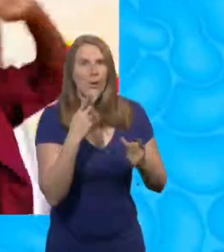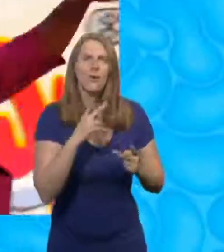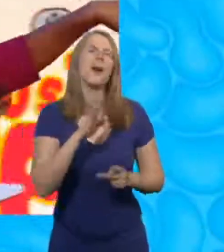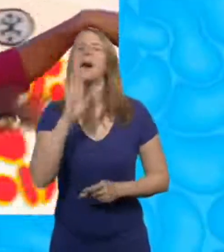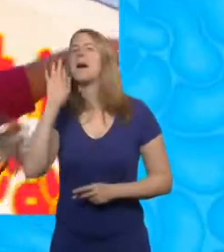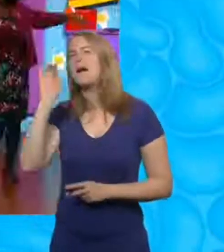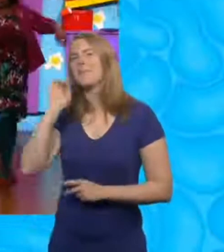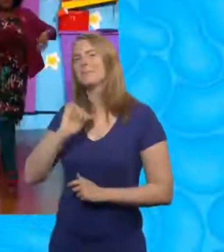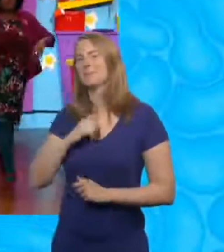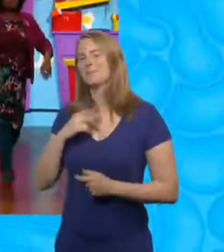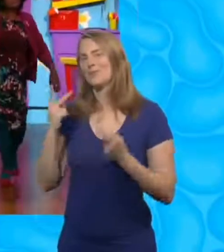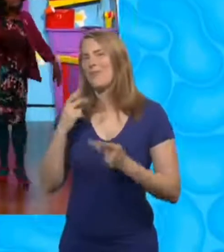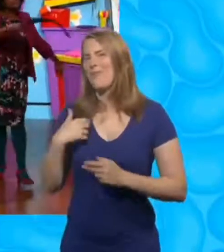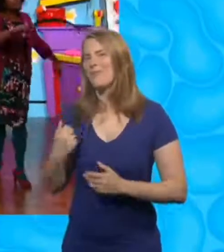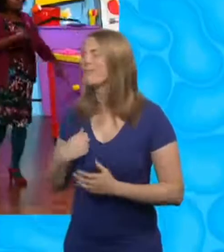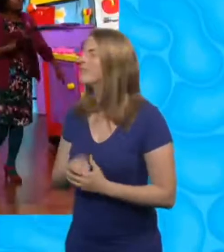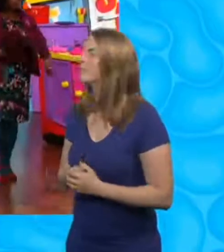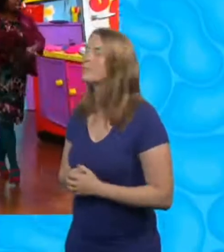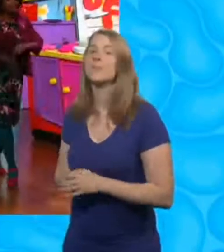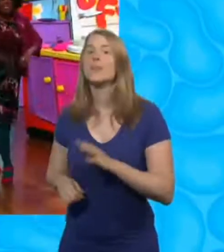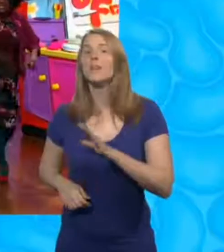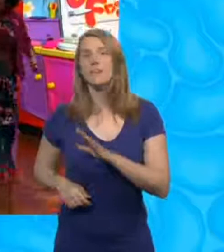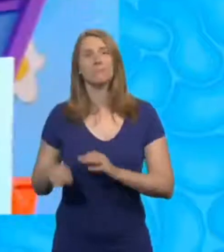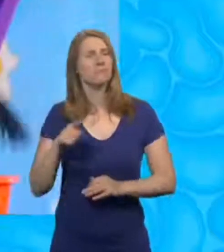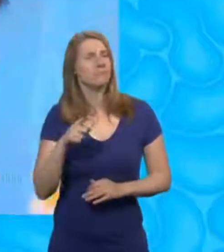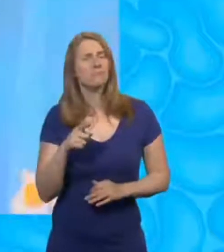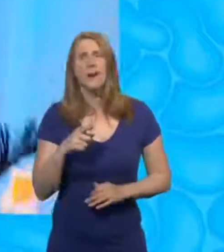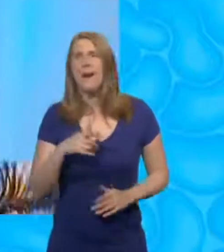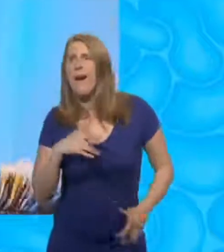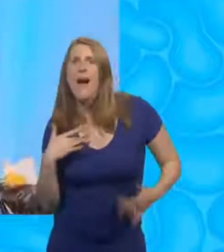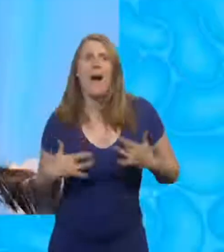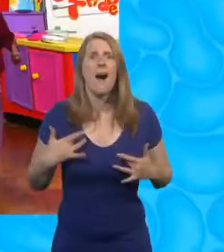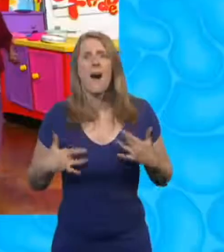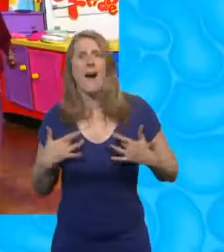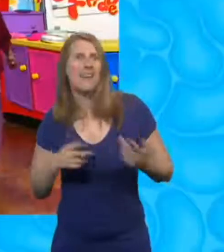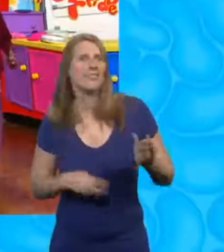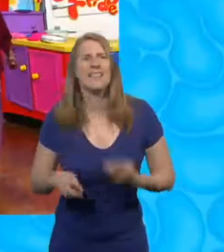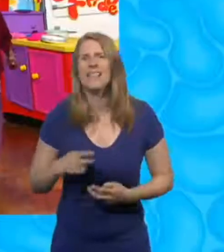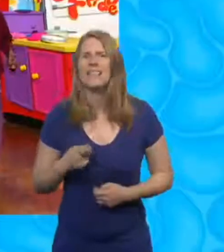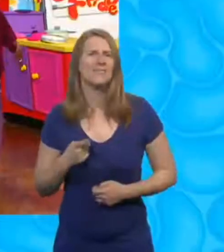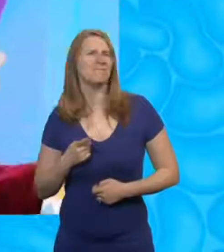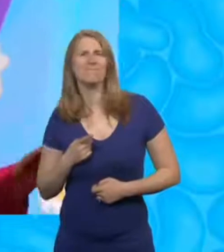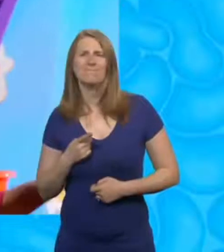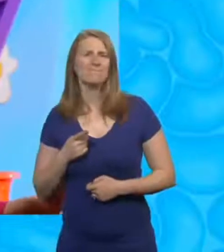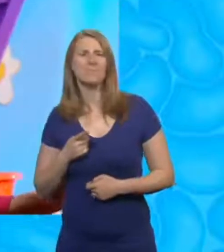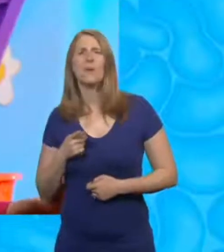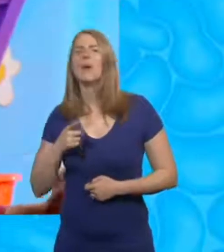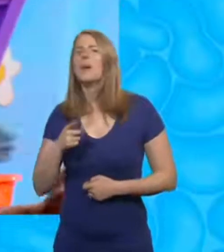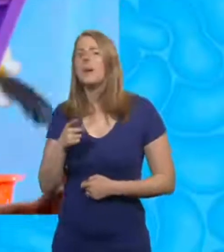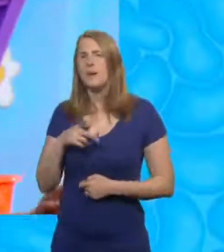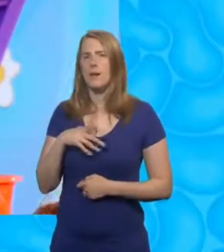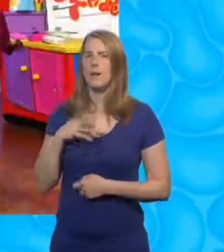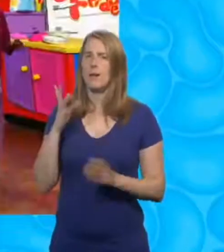Lullaby, shmullaby. When you don't feel very lively, when you think you'll fall asleep, a